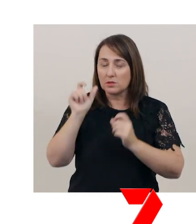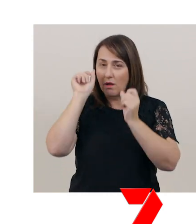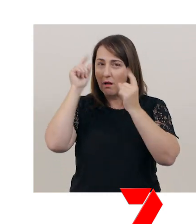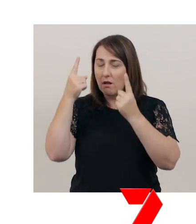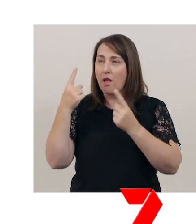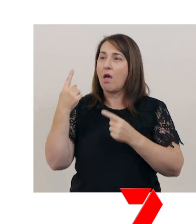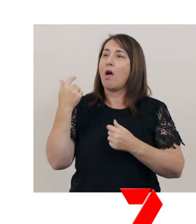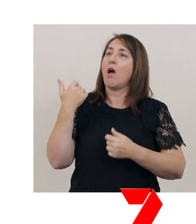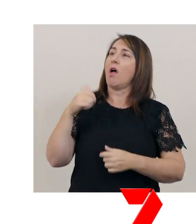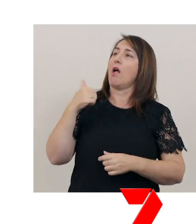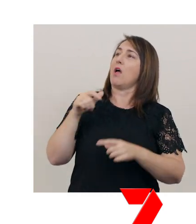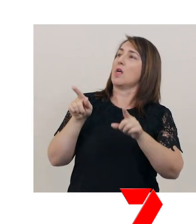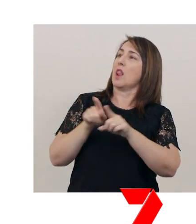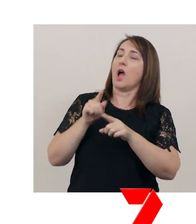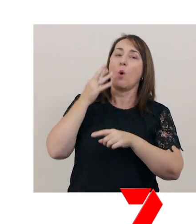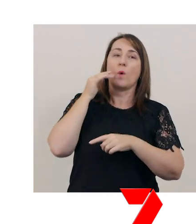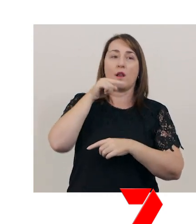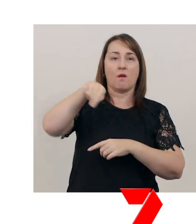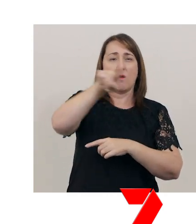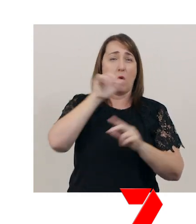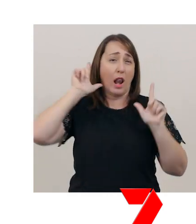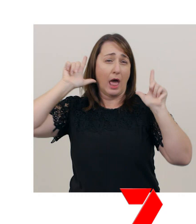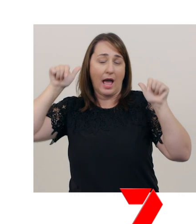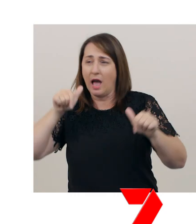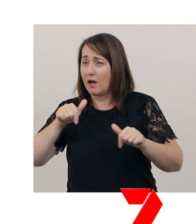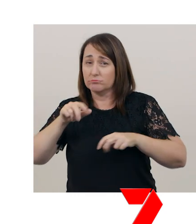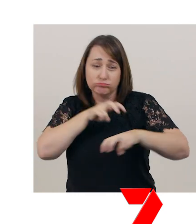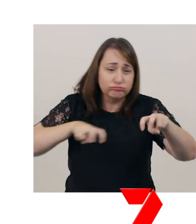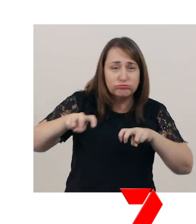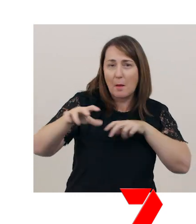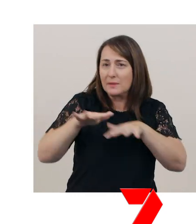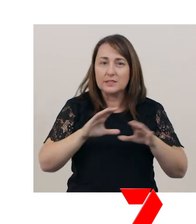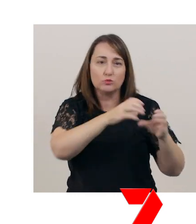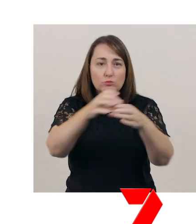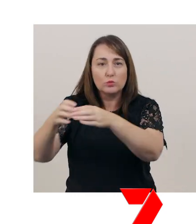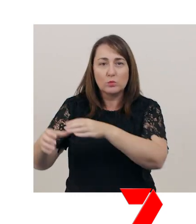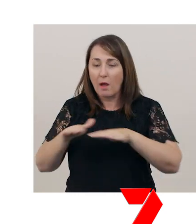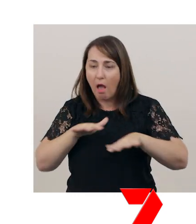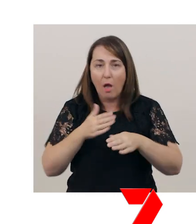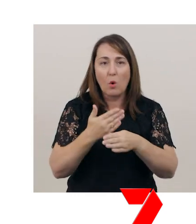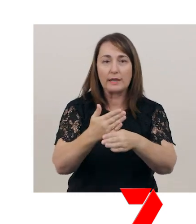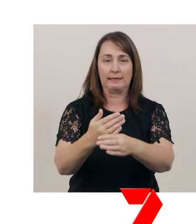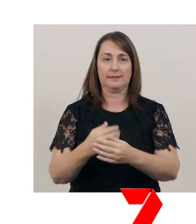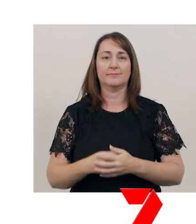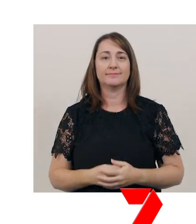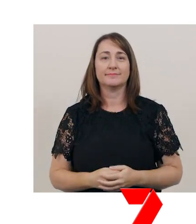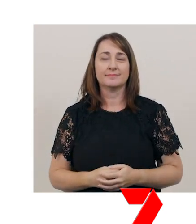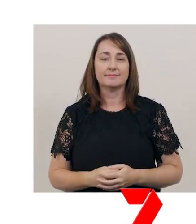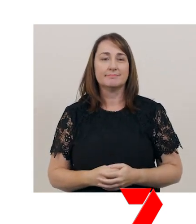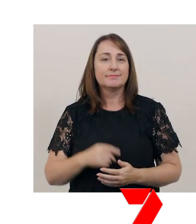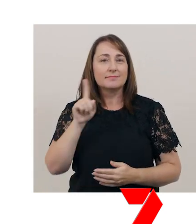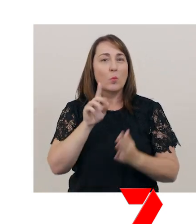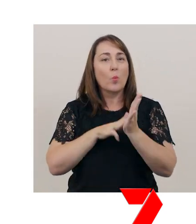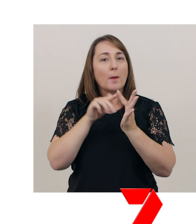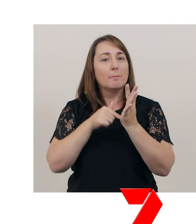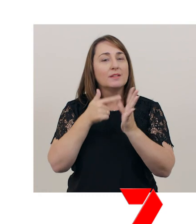someone understands what it feels like to be there when everyone is loud, noisy and busy, enjoying group work activities?